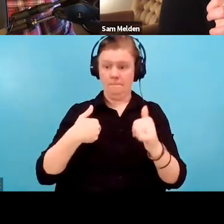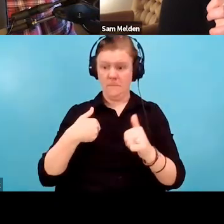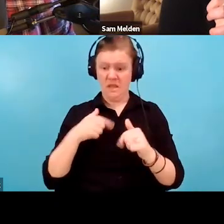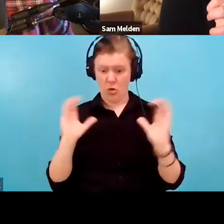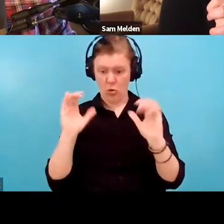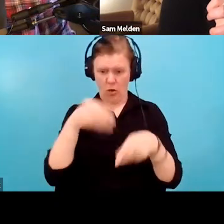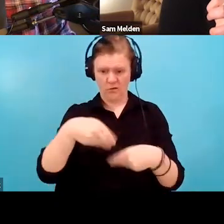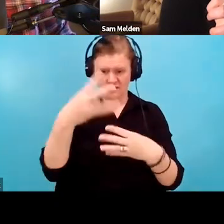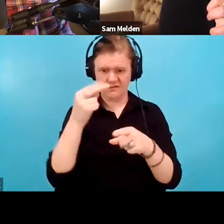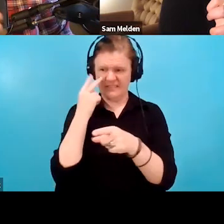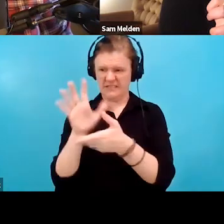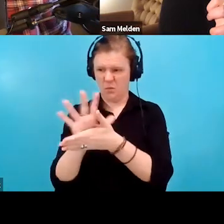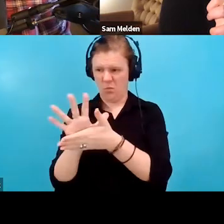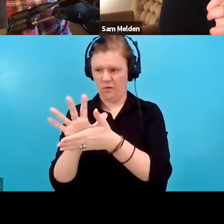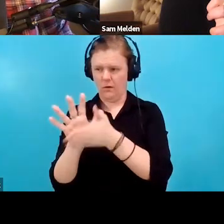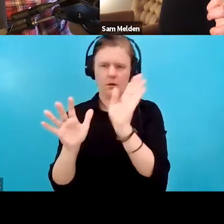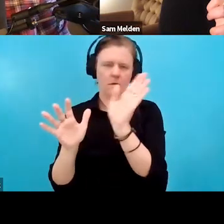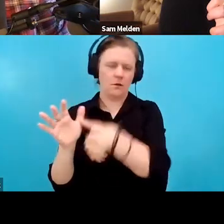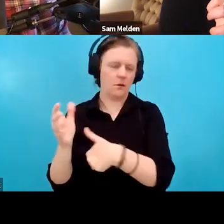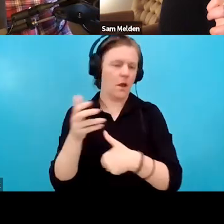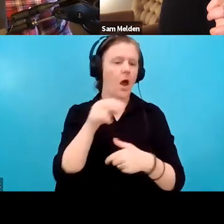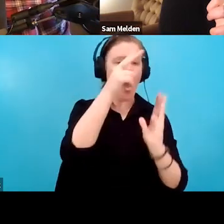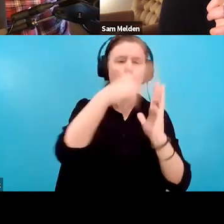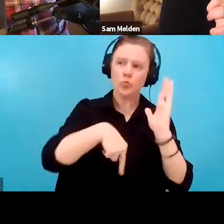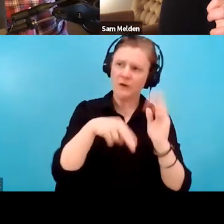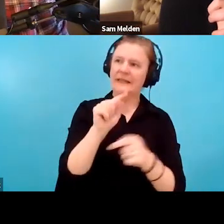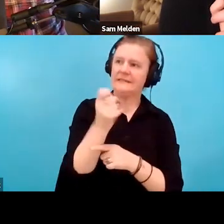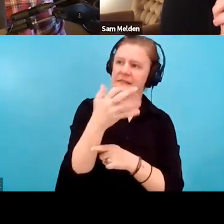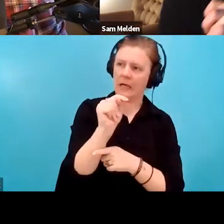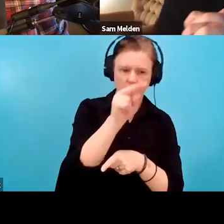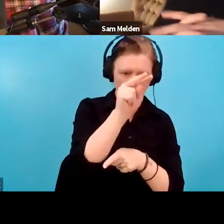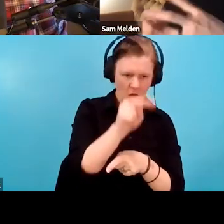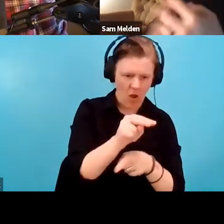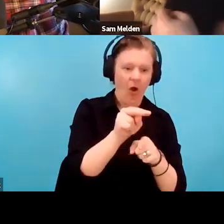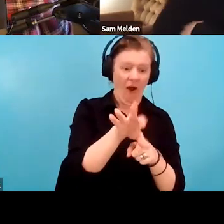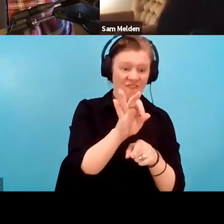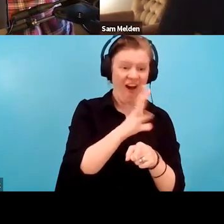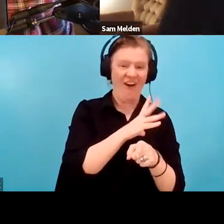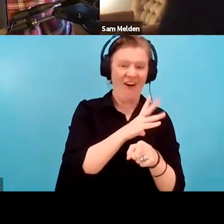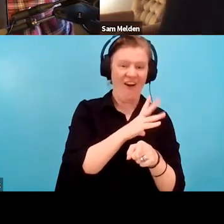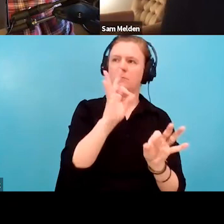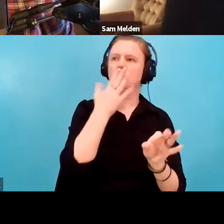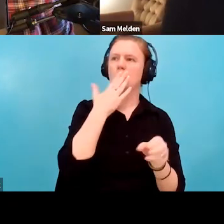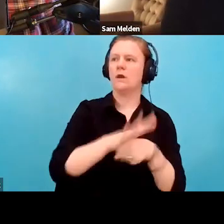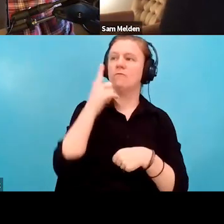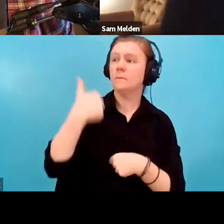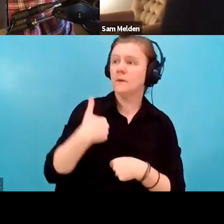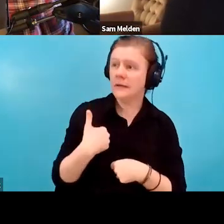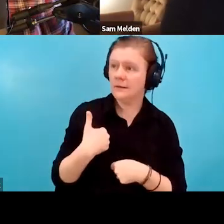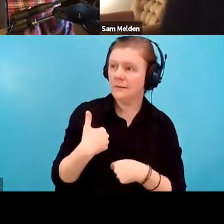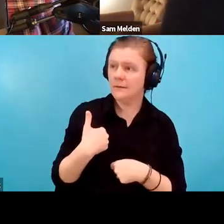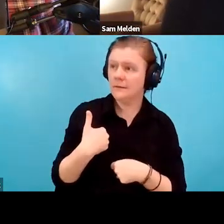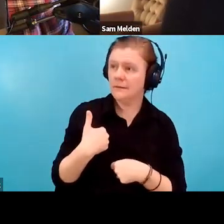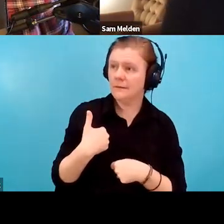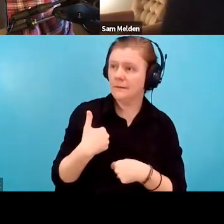rather than like, you know, scrubbing through a long audio thing. There are advantages you might